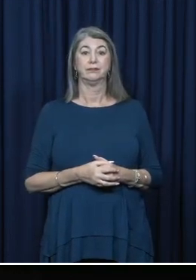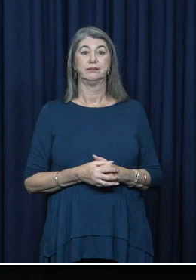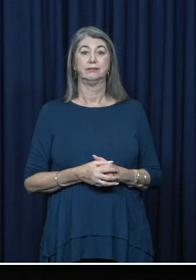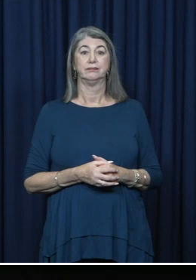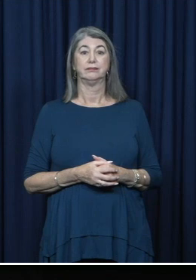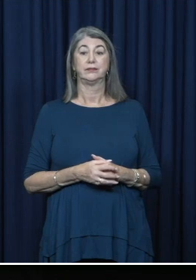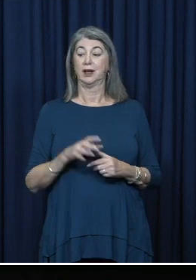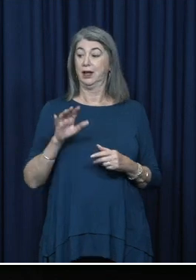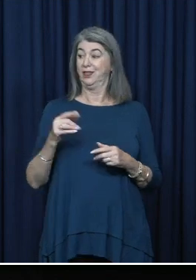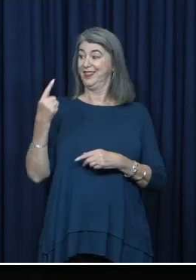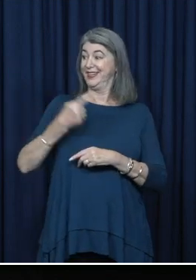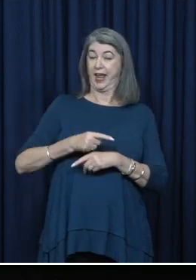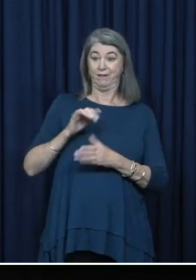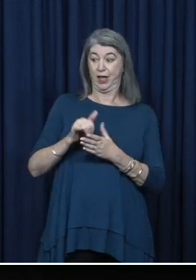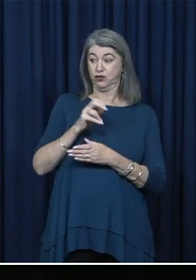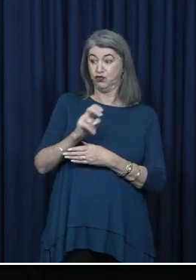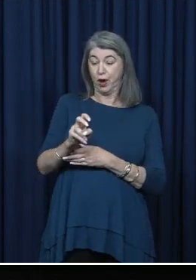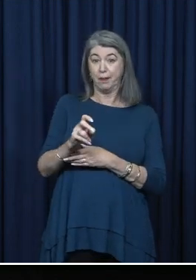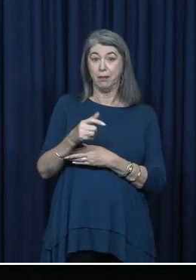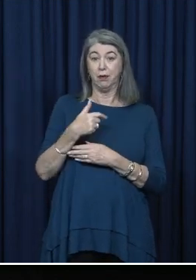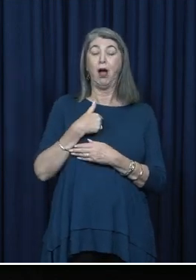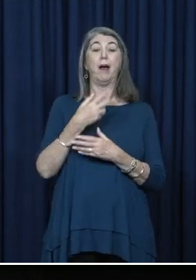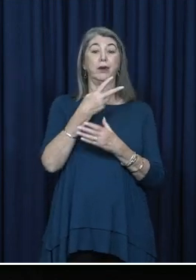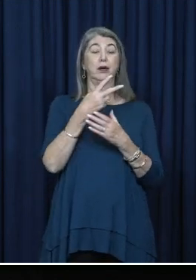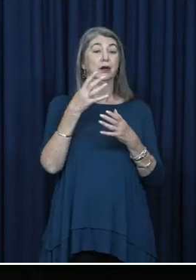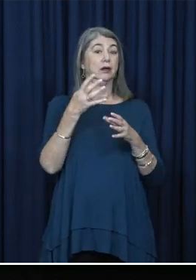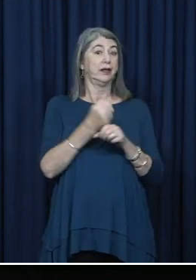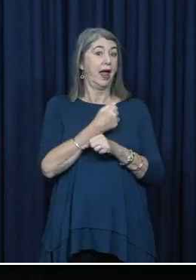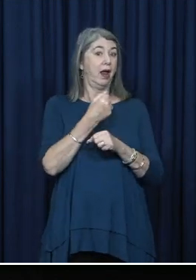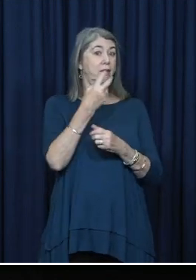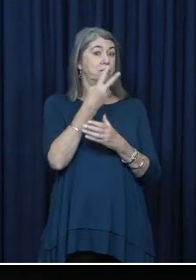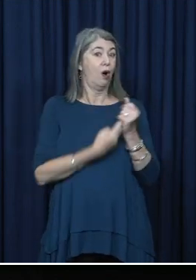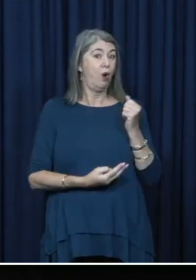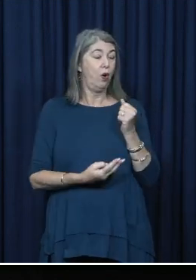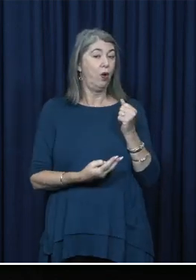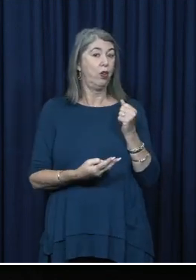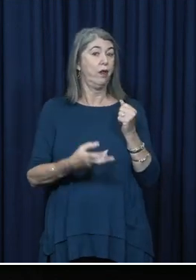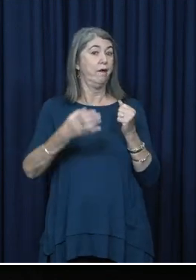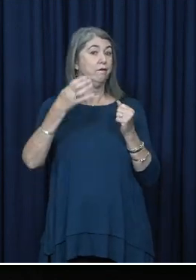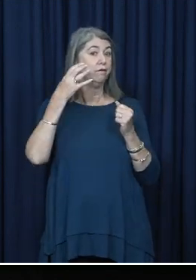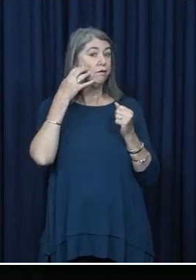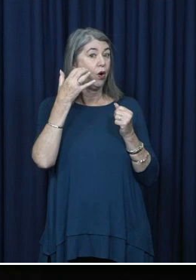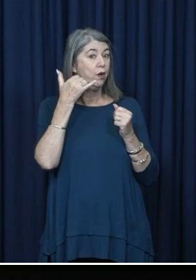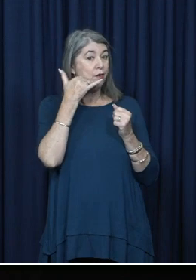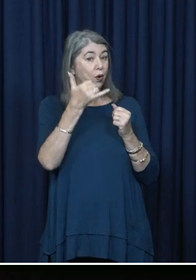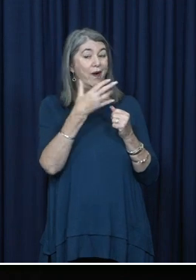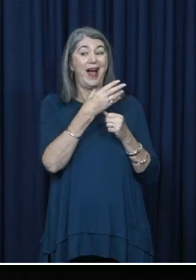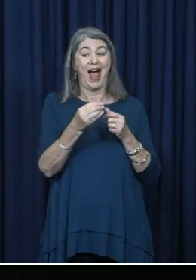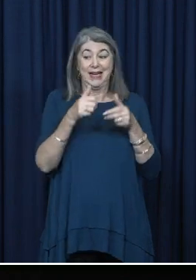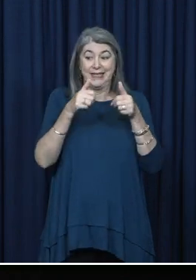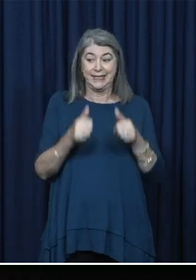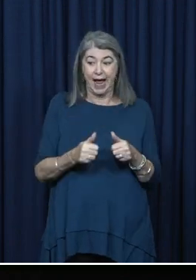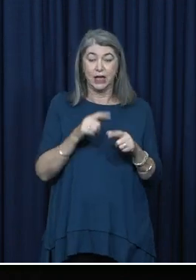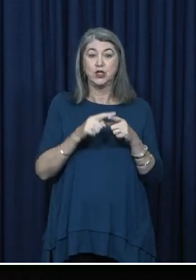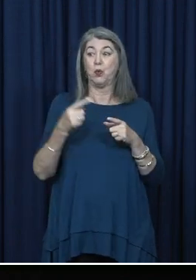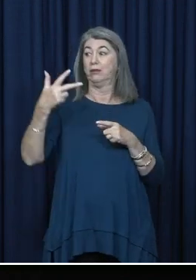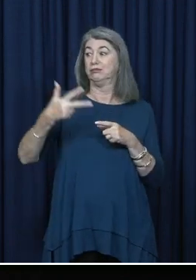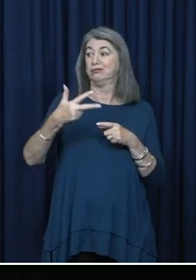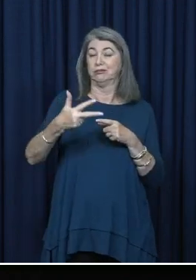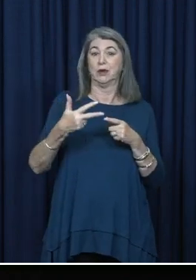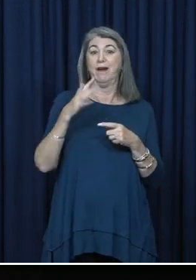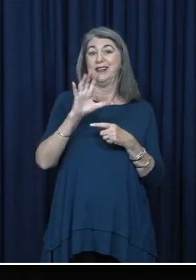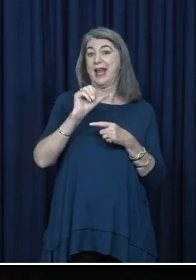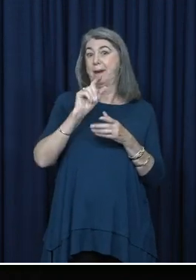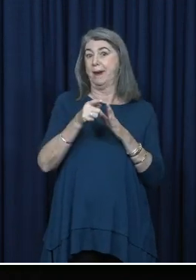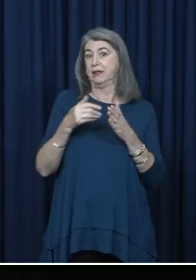On the date of the trip, I'm going to receive both a phone call and a text when the vehicle is at least 10 minutes away. At